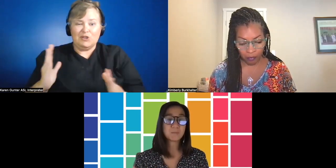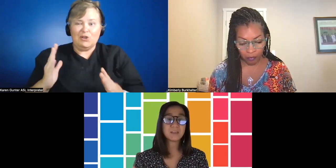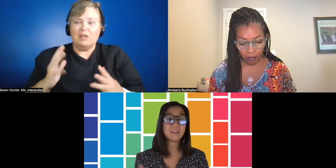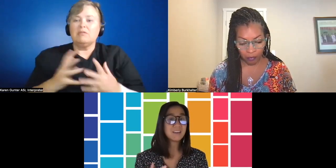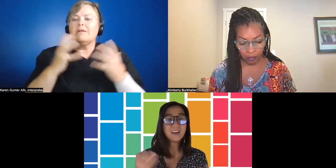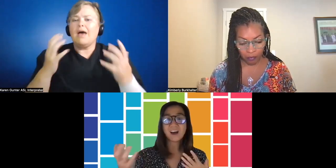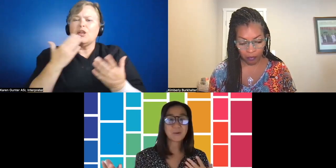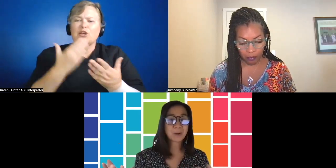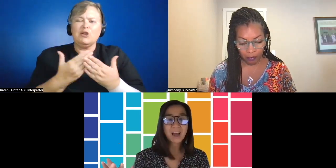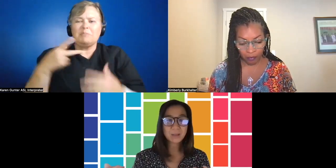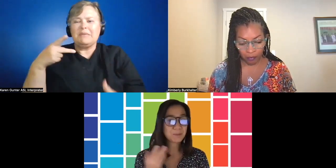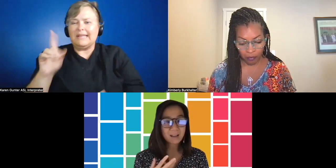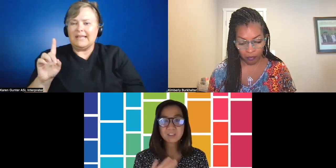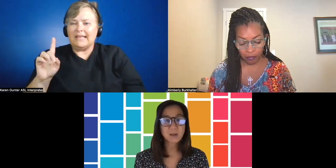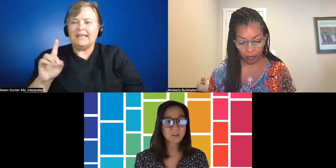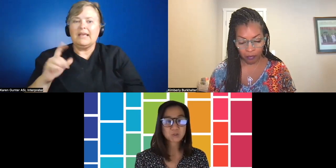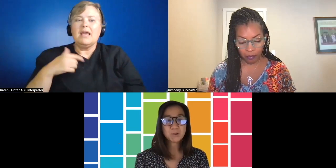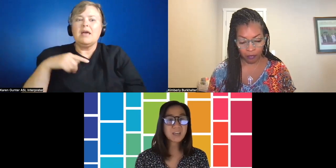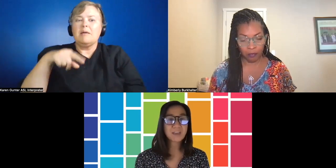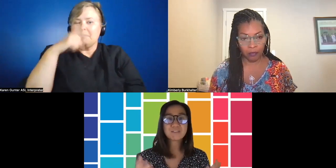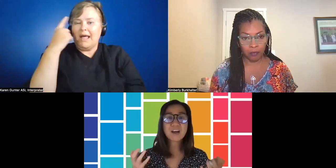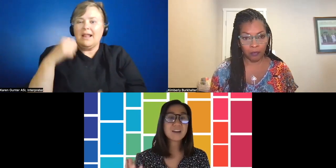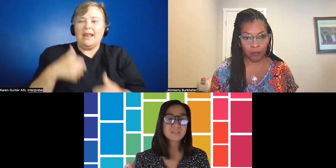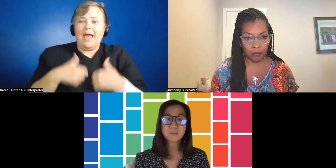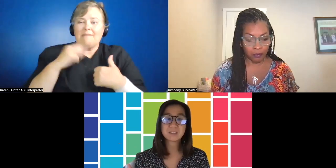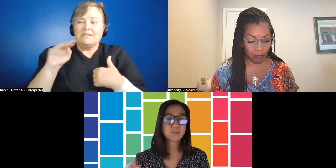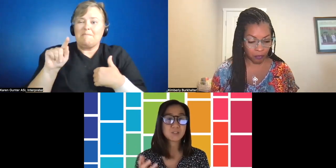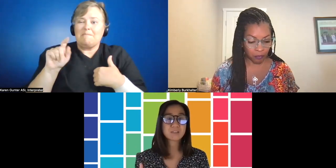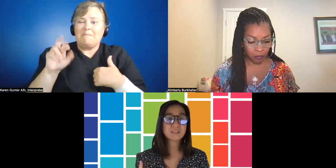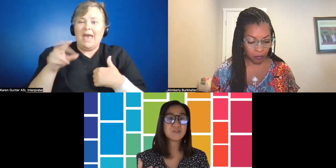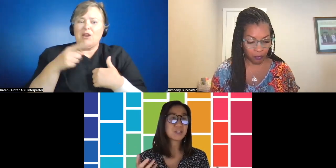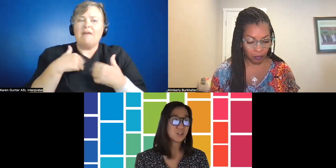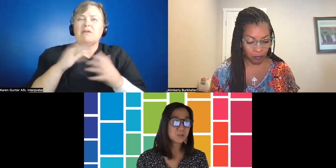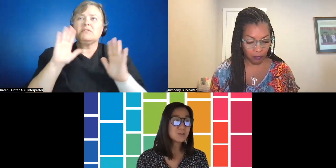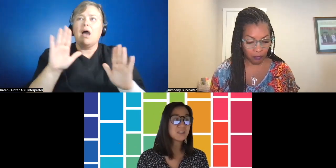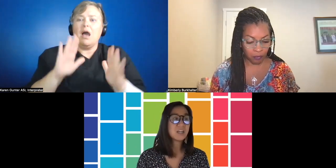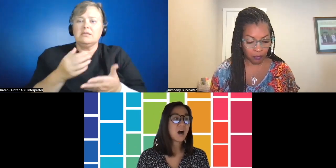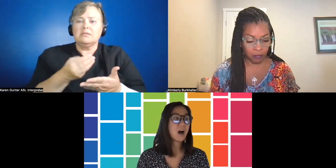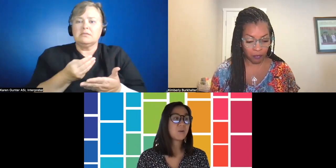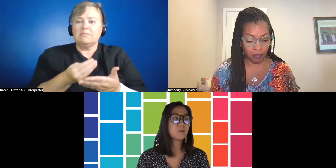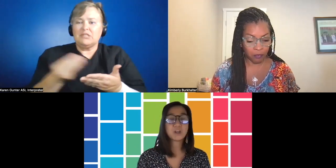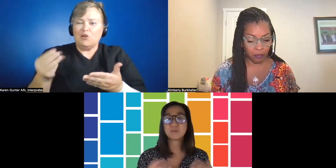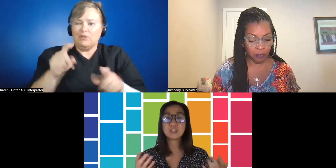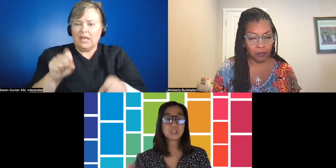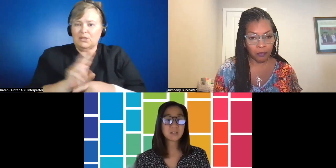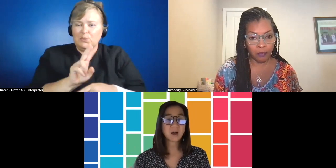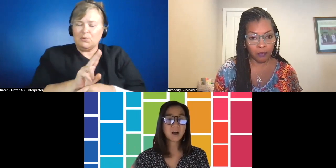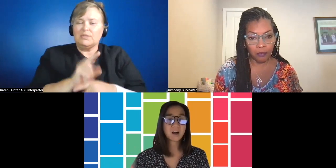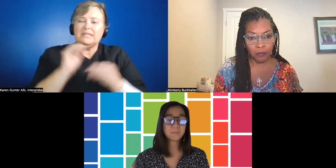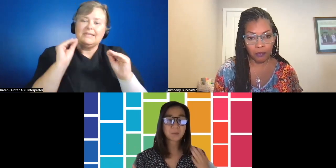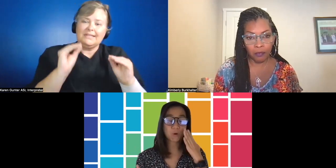of great PD. I'm going to highlight Black Lives Matter at School again. They have tons of amazing resources that you can use.